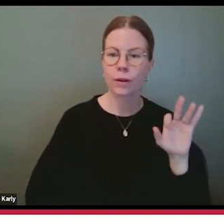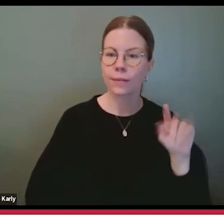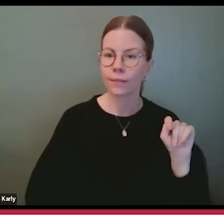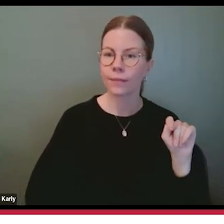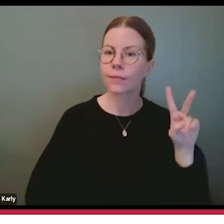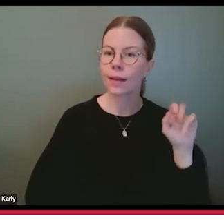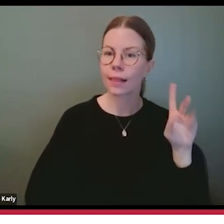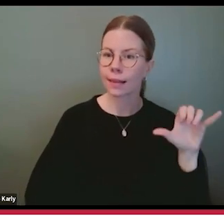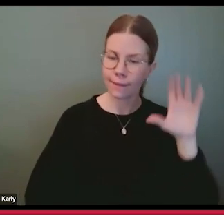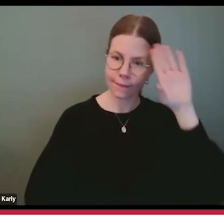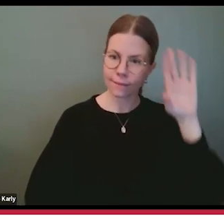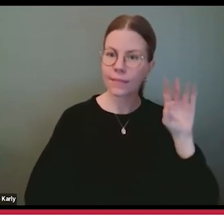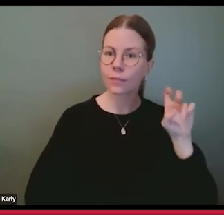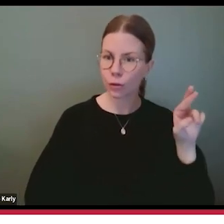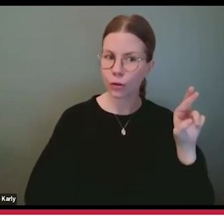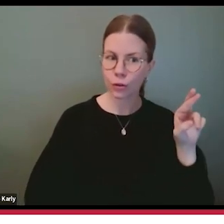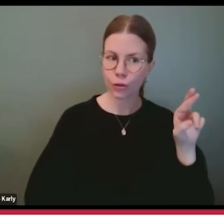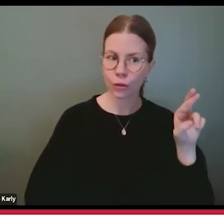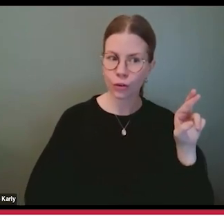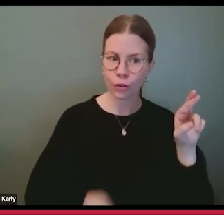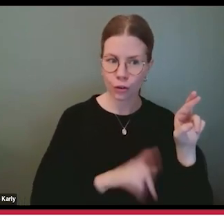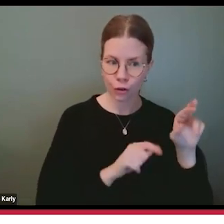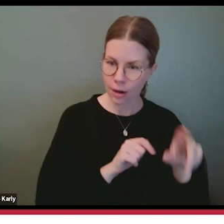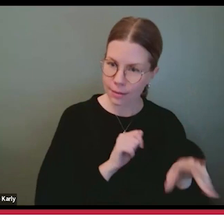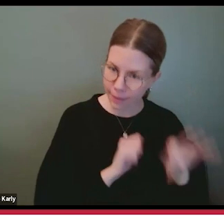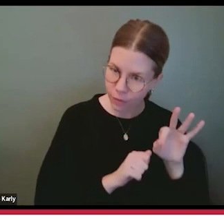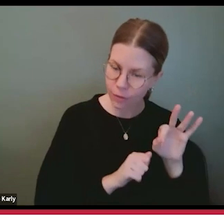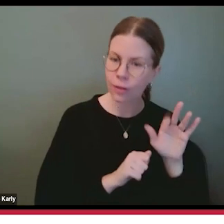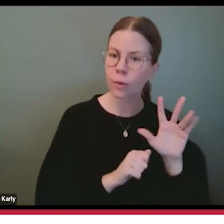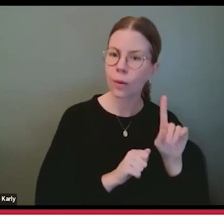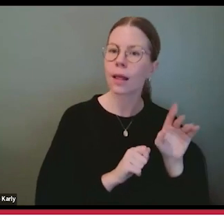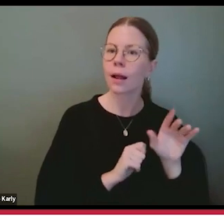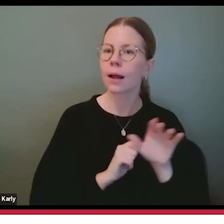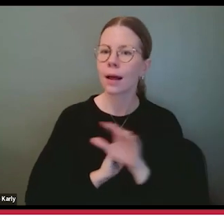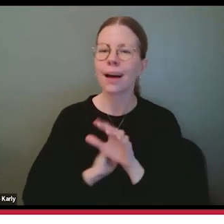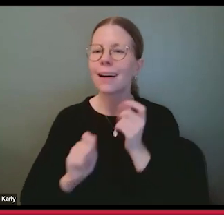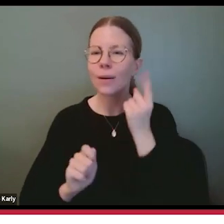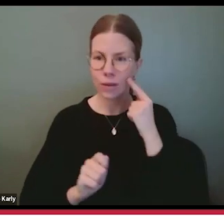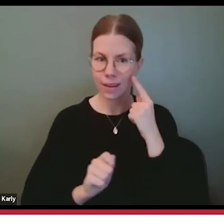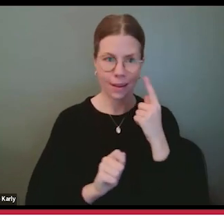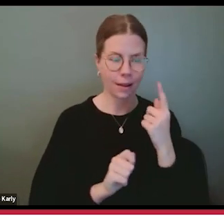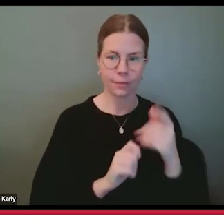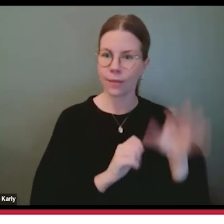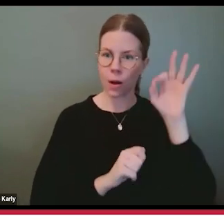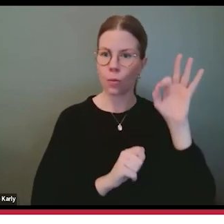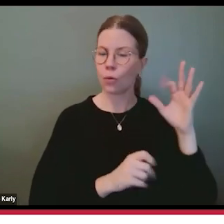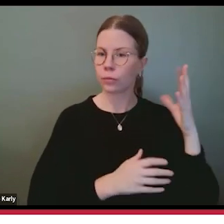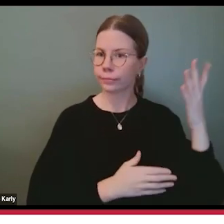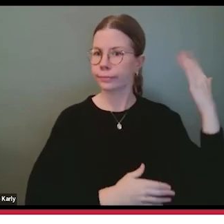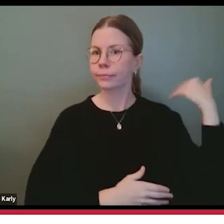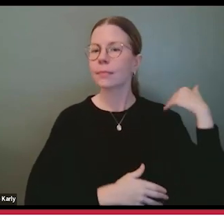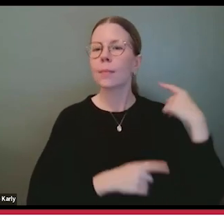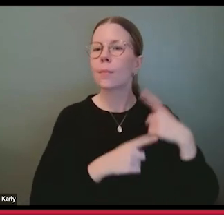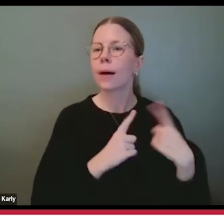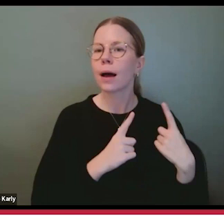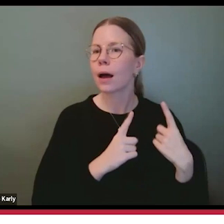animals or in humans, to be fair, initially caused us to do anything in terms of developing new countermeasures.